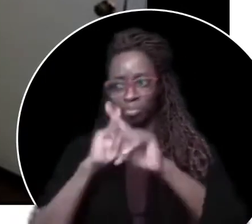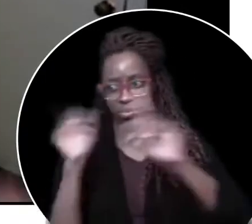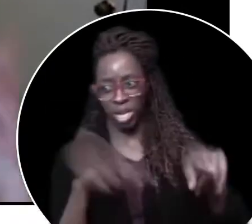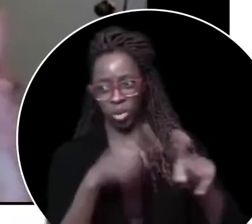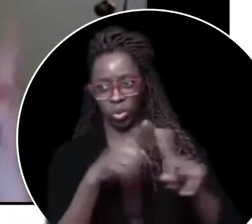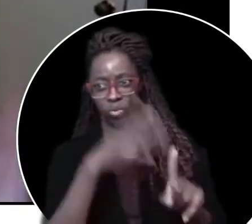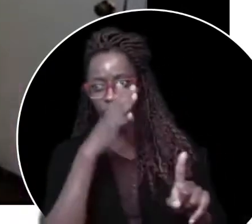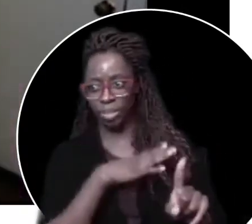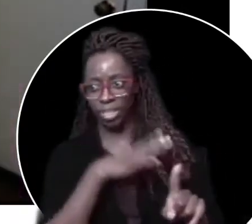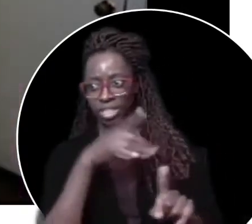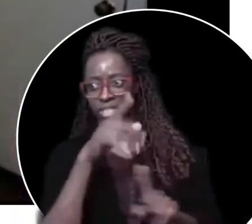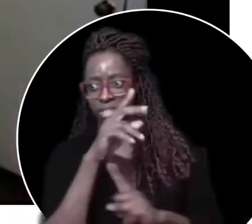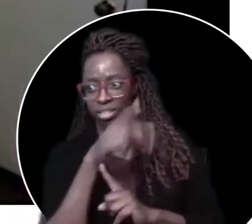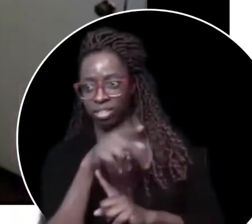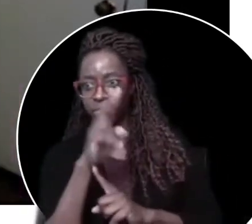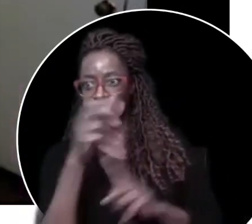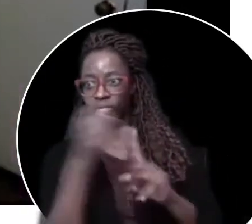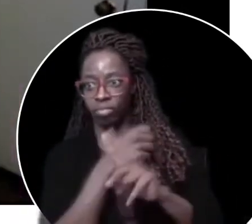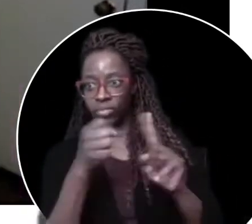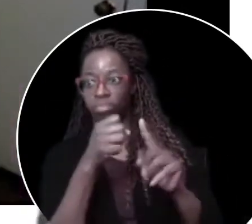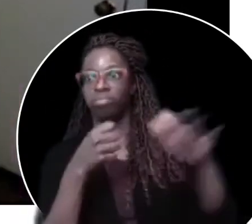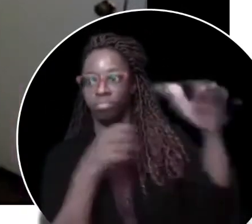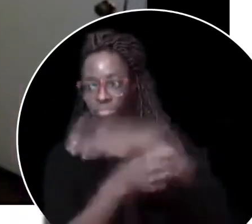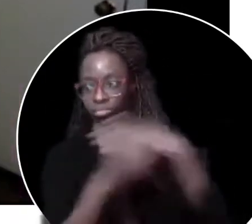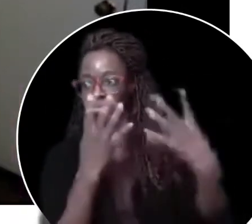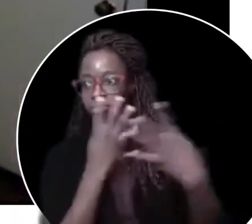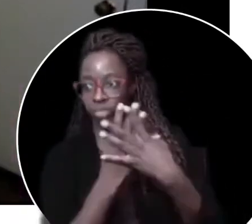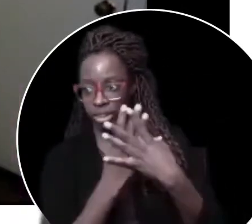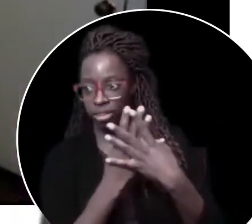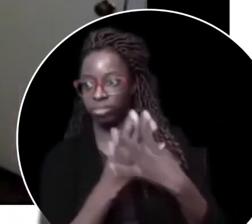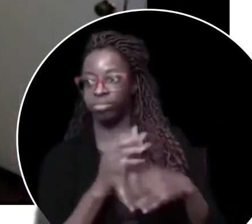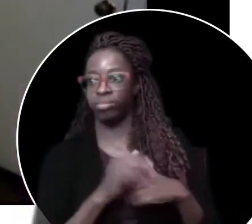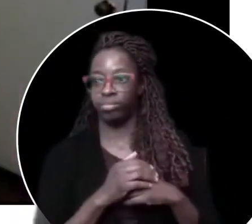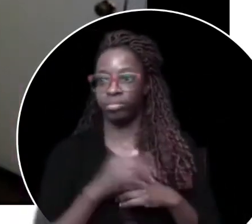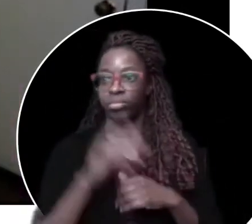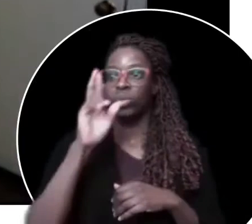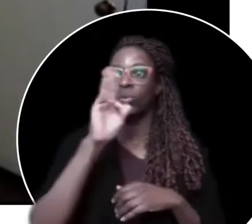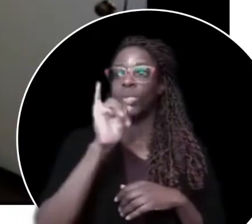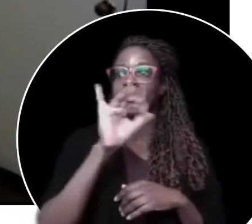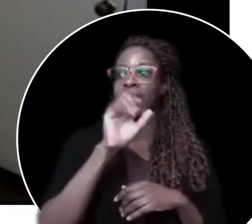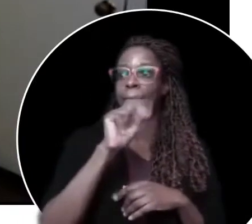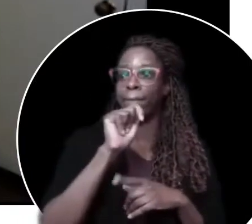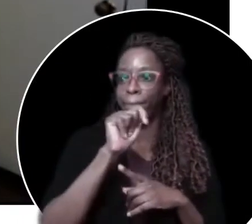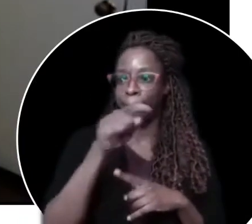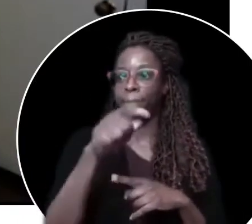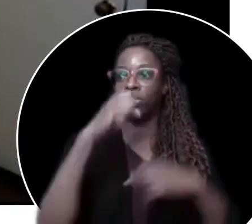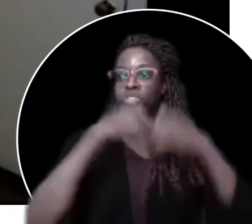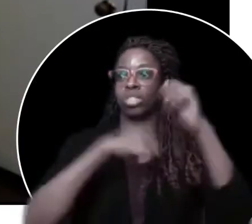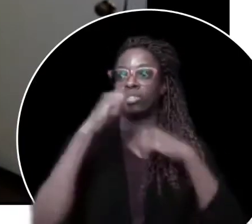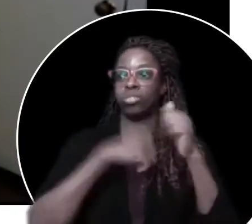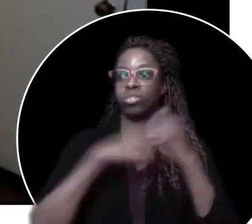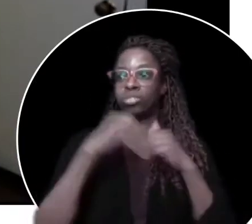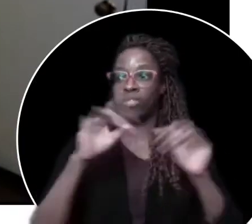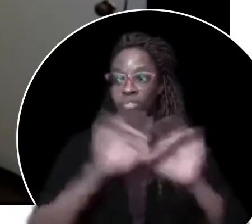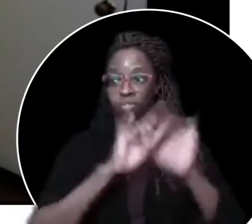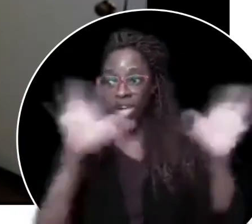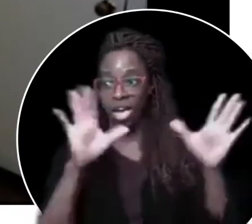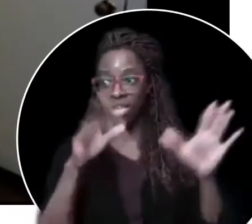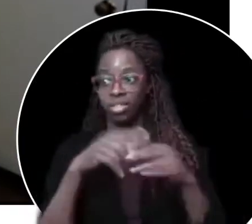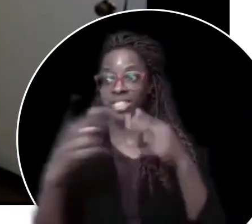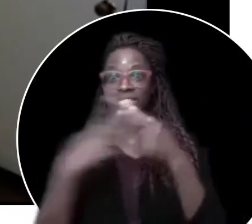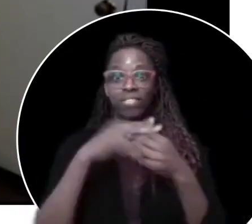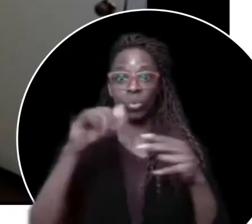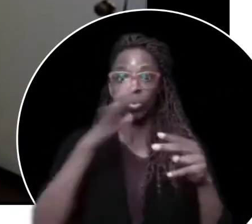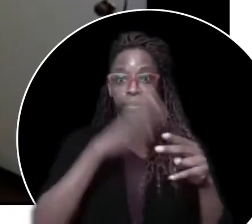in order to save women. I also write about immigration and citizenship as a topic of